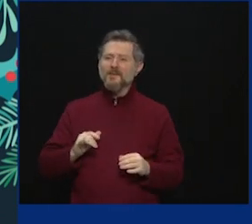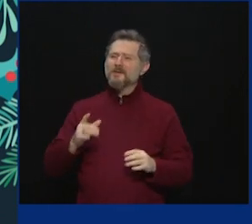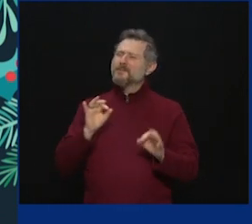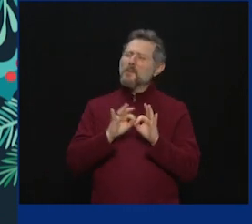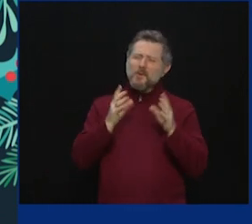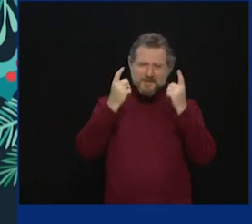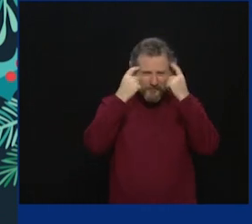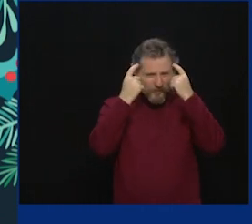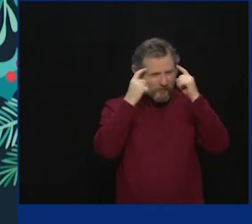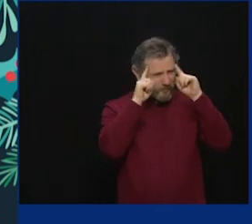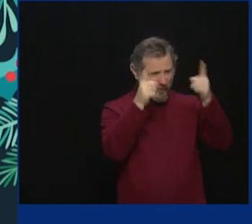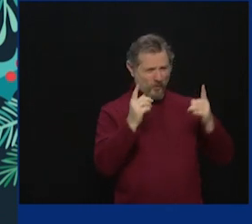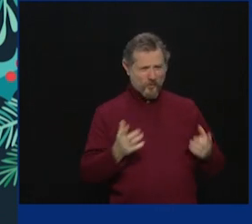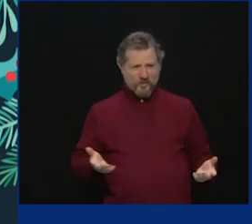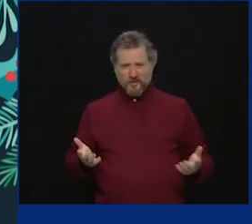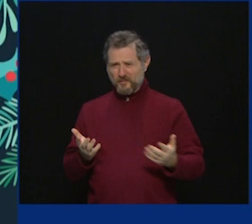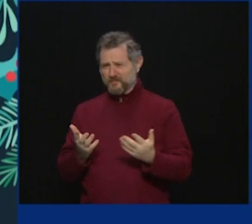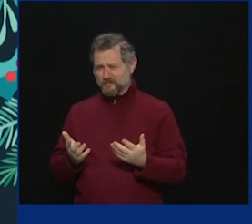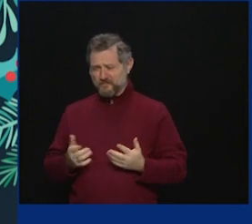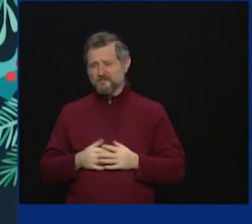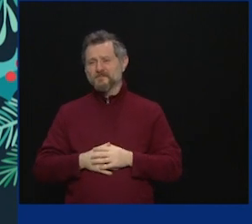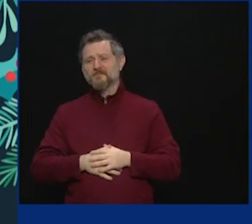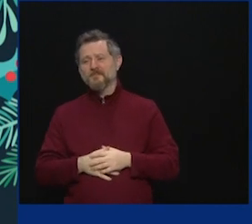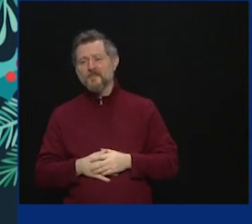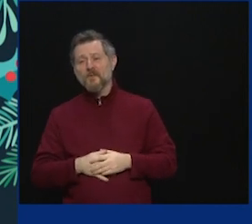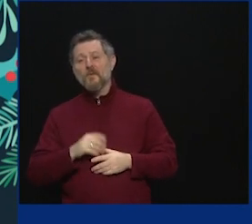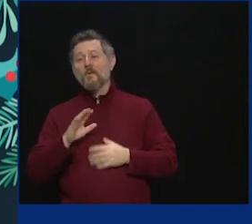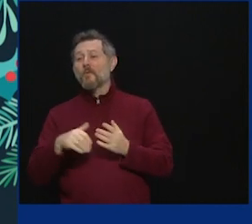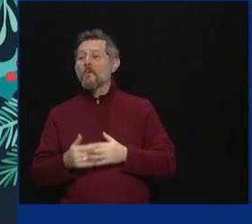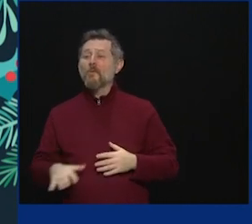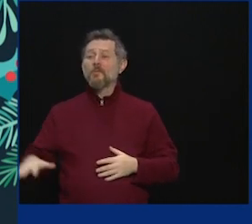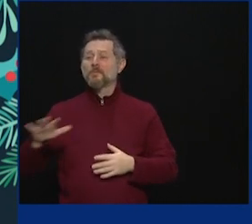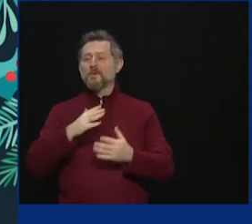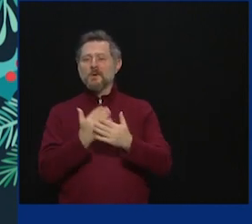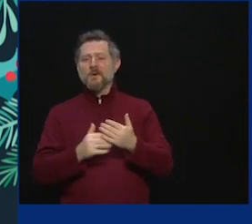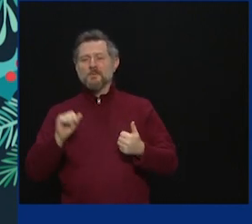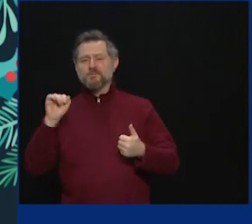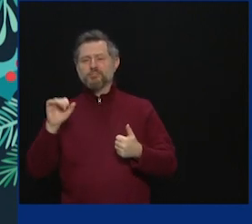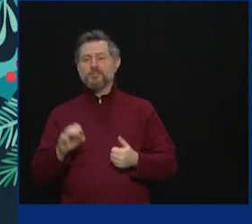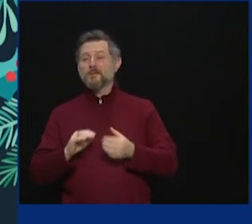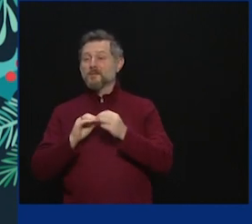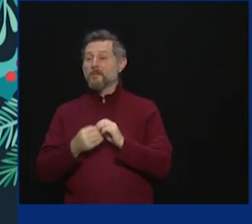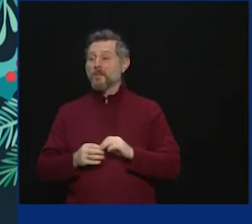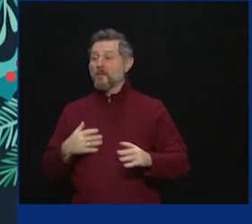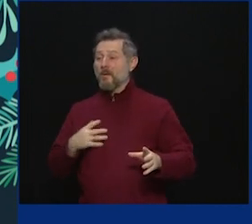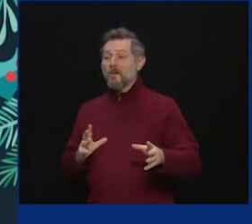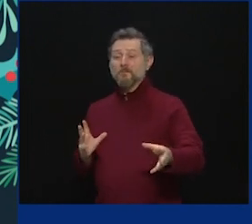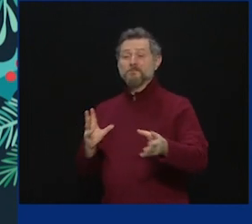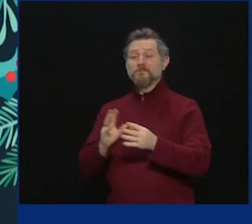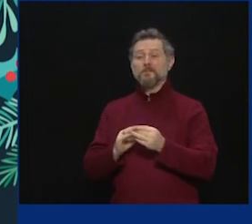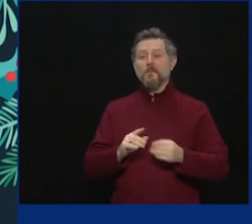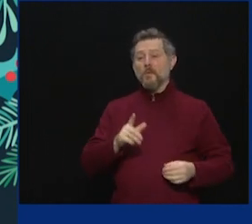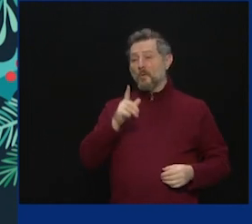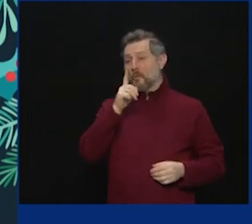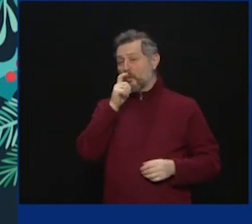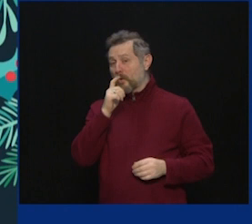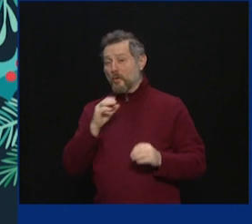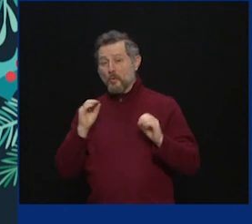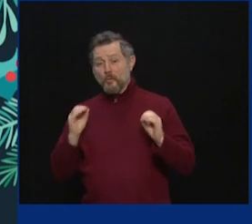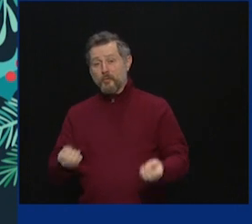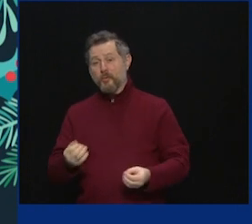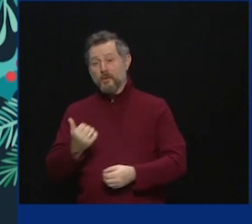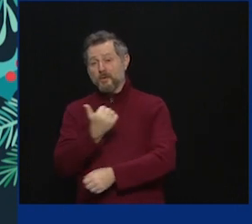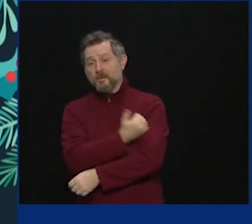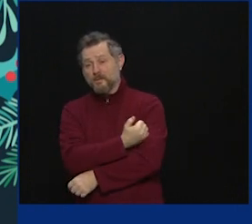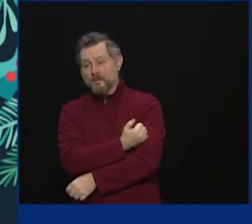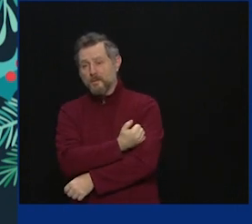really smart. And all the data from experts are now telling us that unvaccinated people are 20